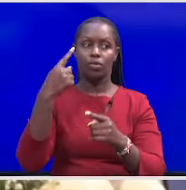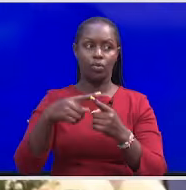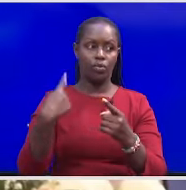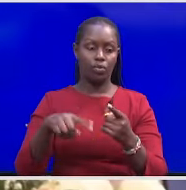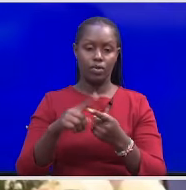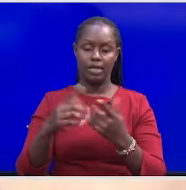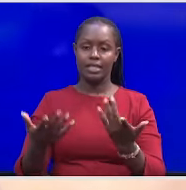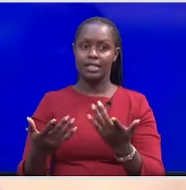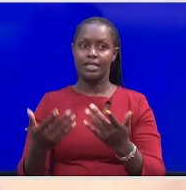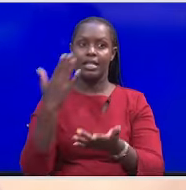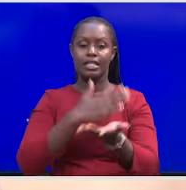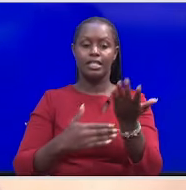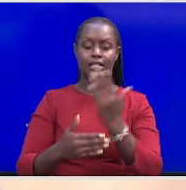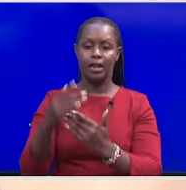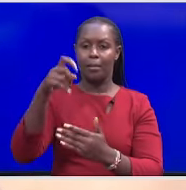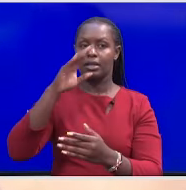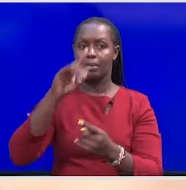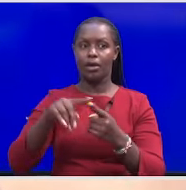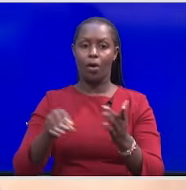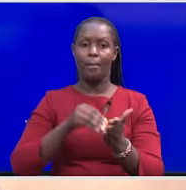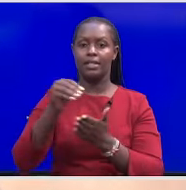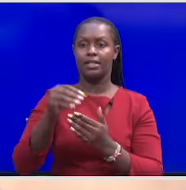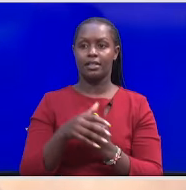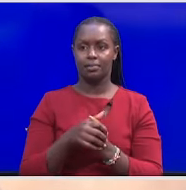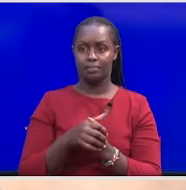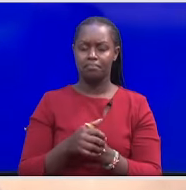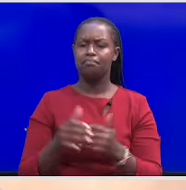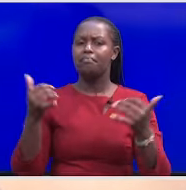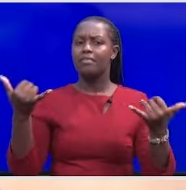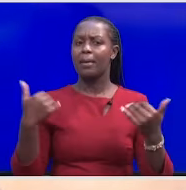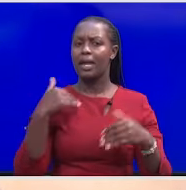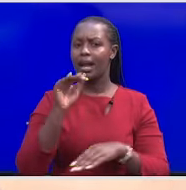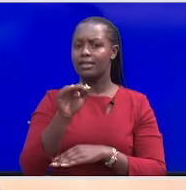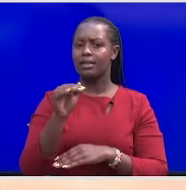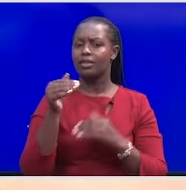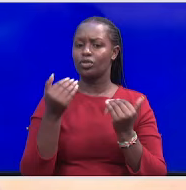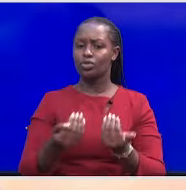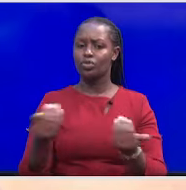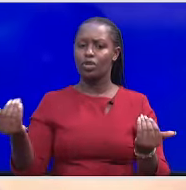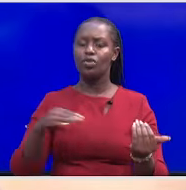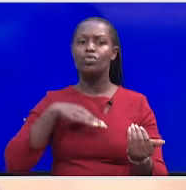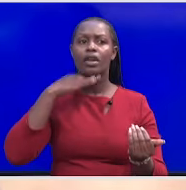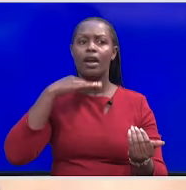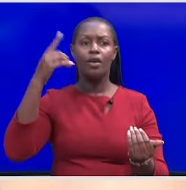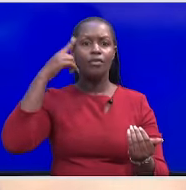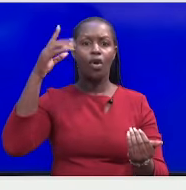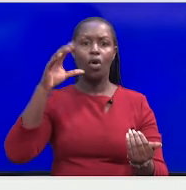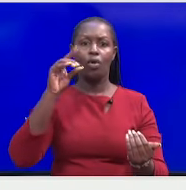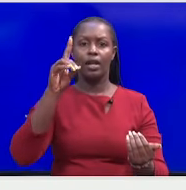must be compensated. I am just left with questions. Did young children have to die for ODM to get CC